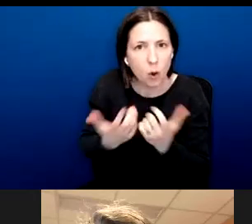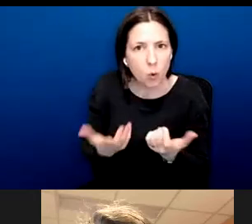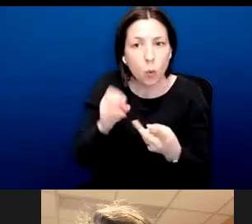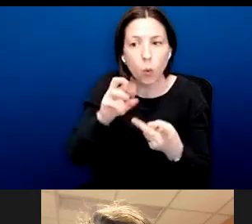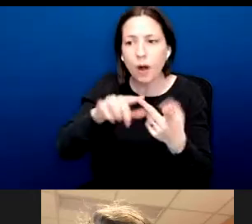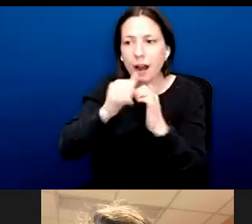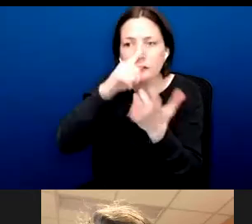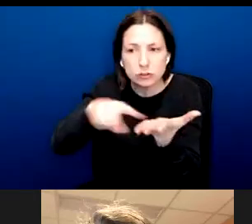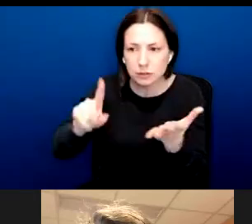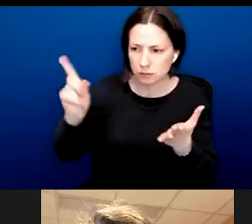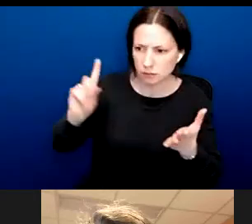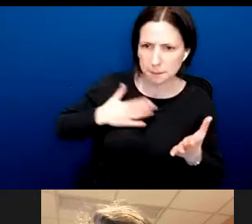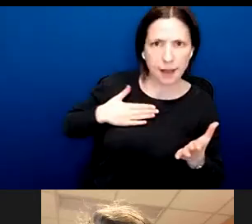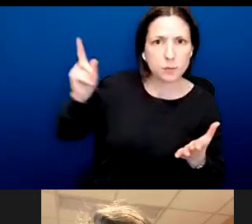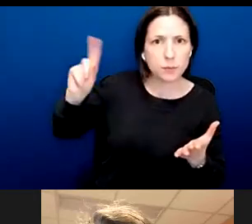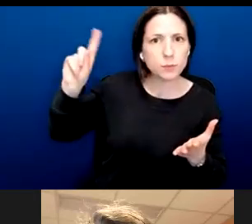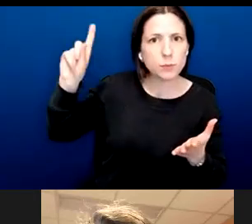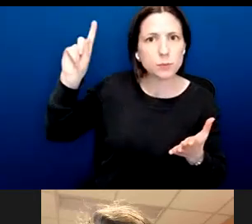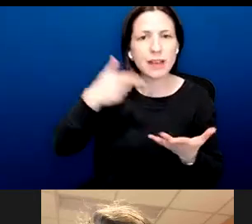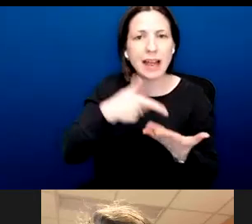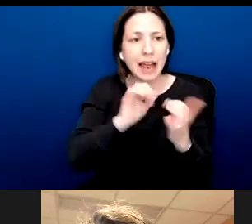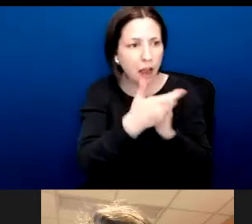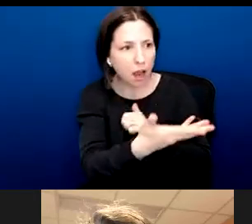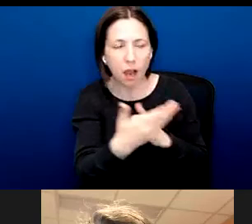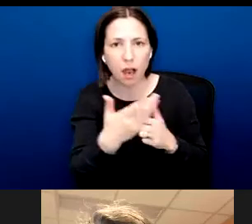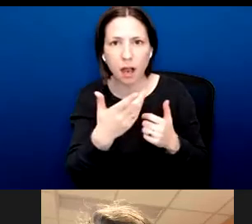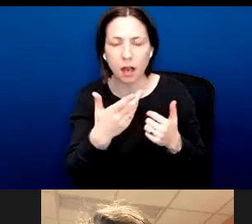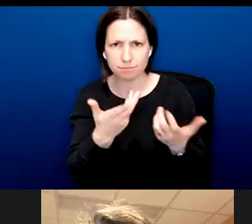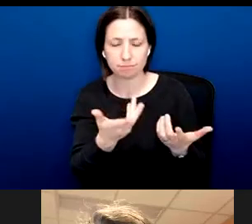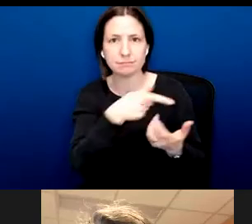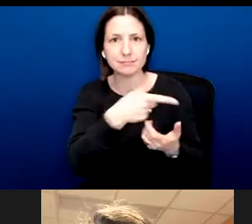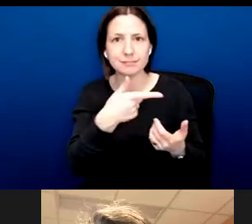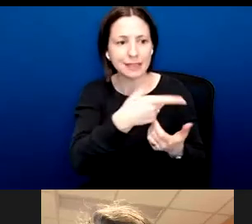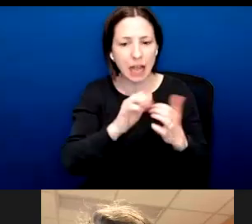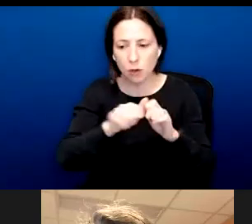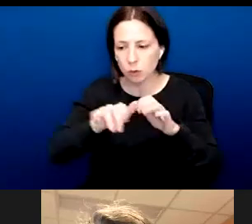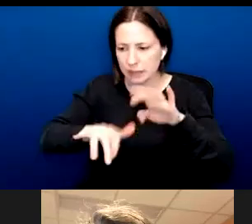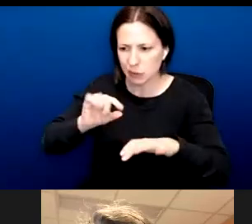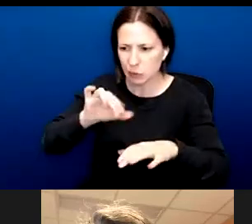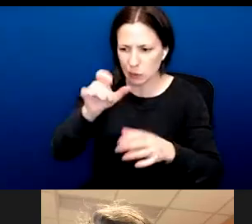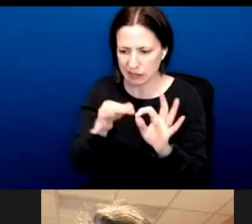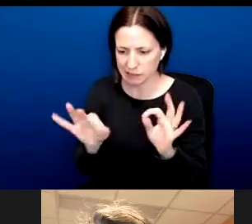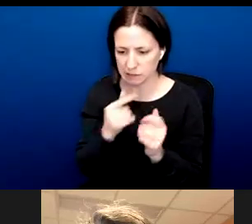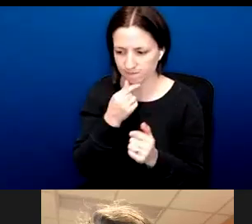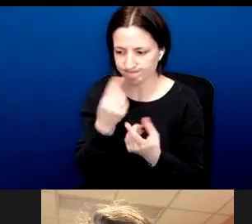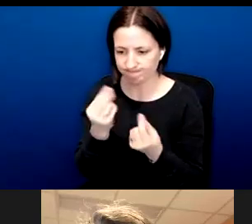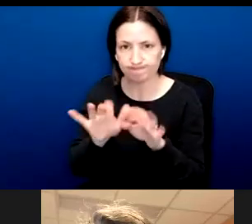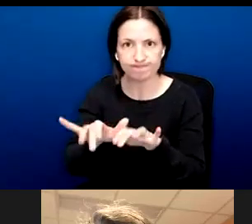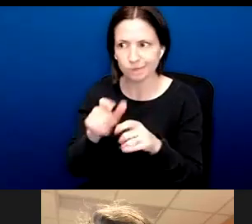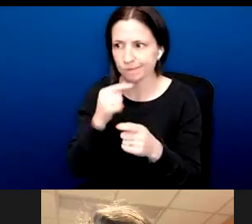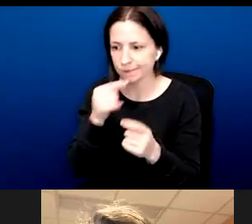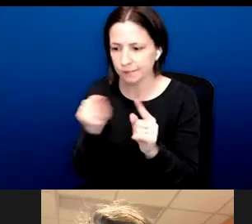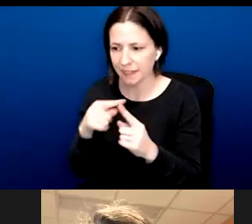check, things like that. There's not really access for, there's not, how do you Google that? And then it's one, how do we know that the information that's